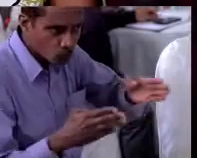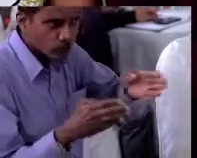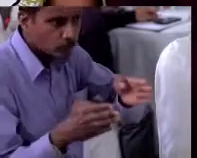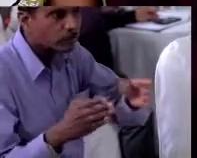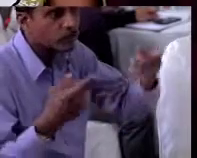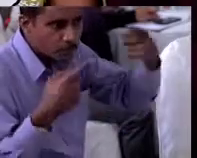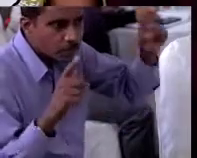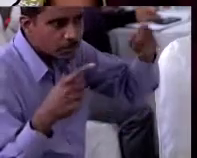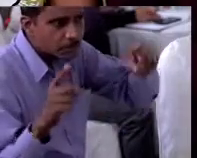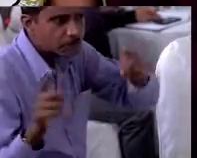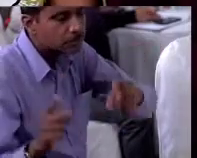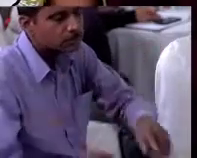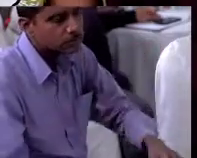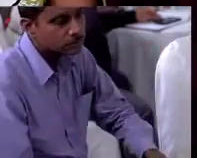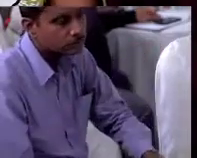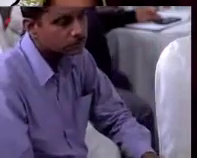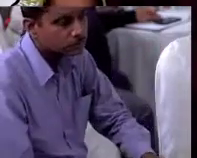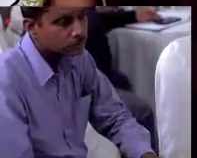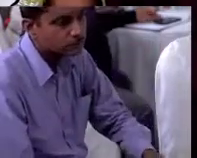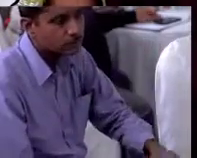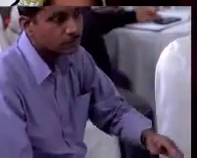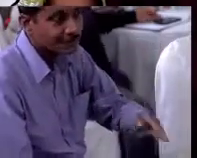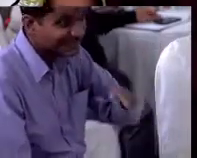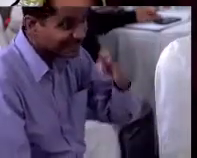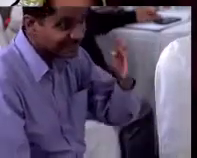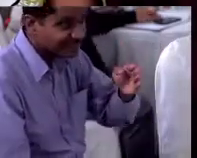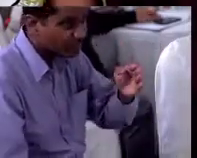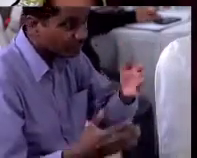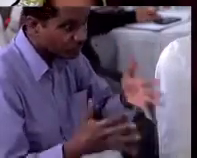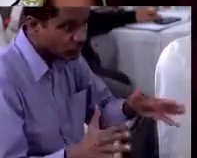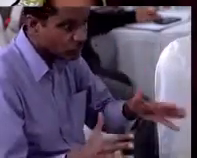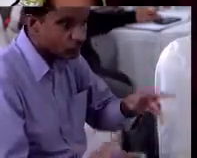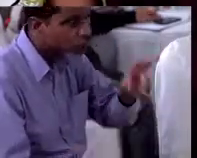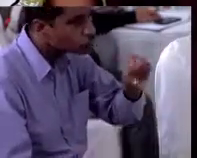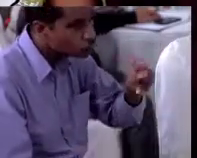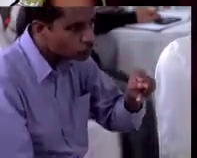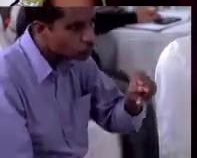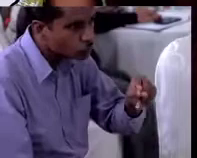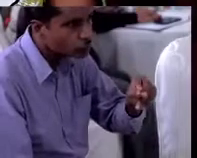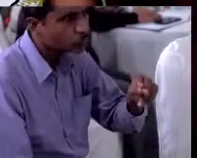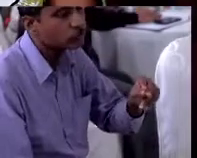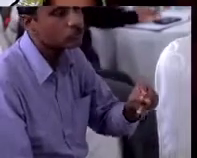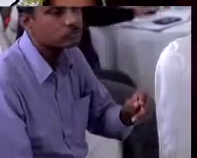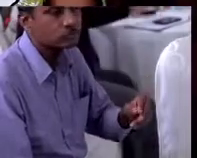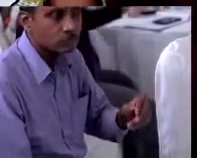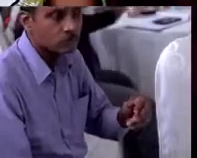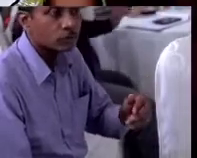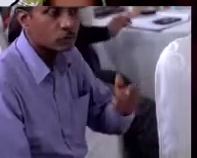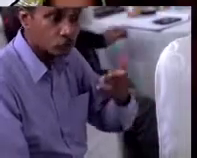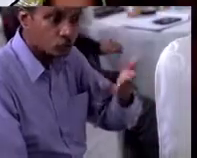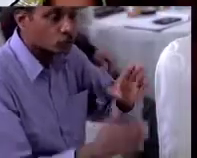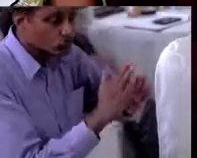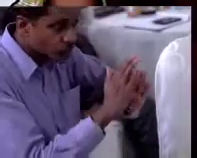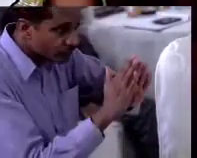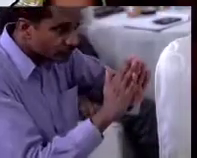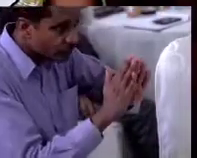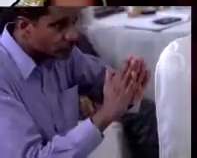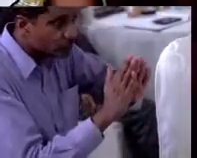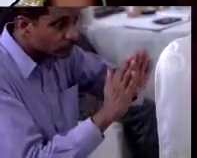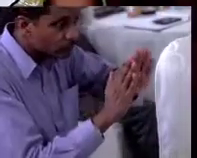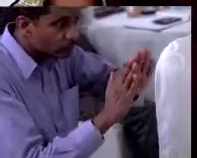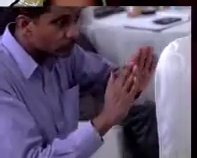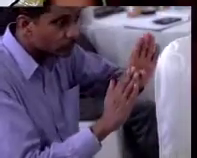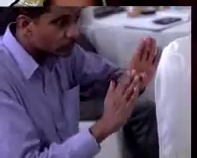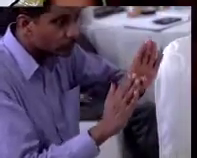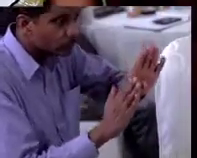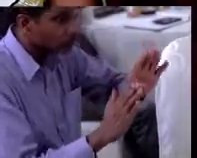brand forward. There's no one thing. There's always a continuous opportunity. It's never finished, it's never done. This is not it.